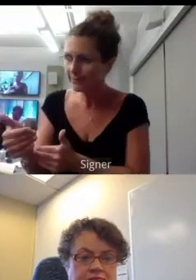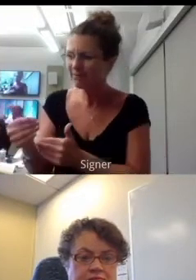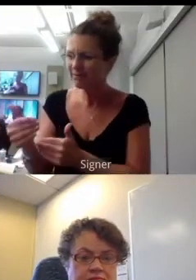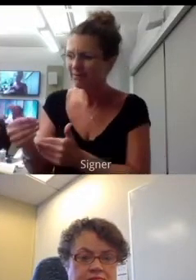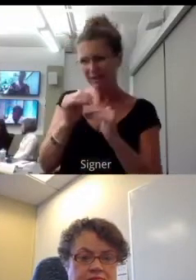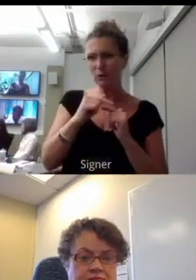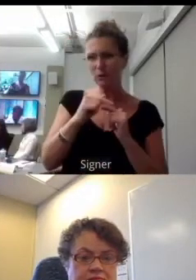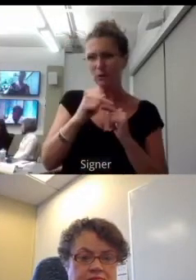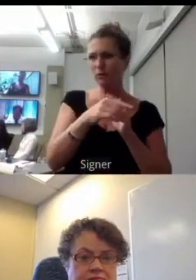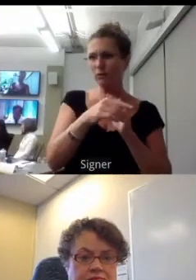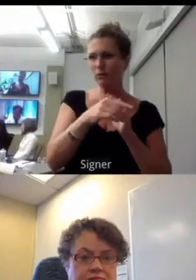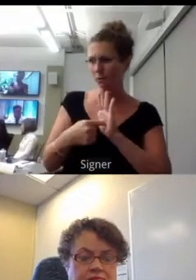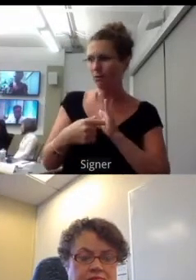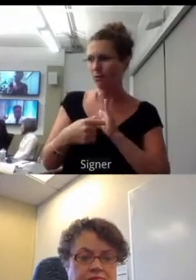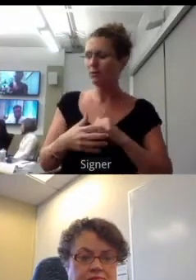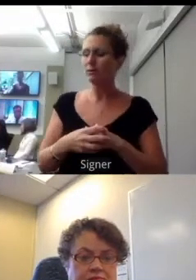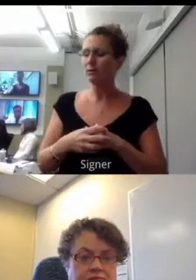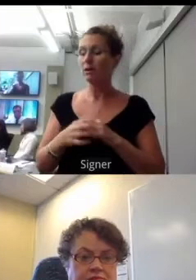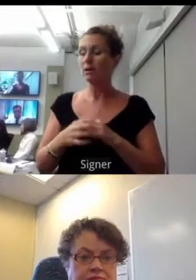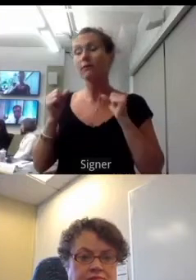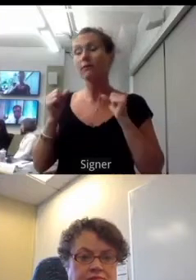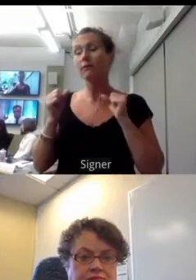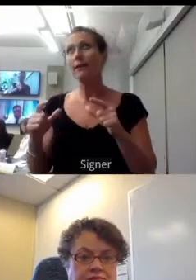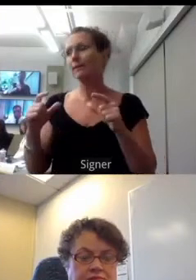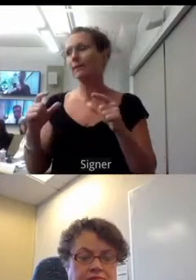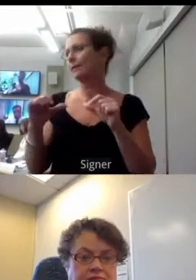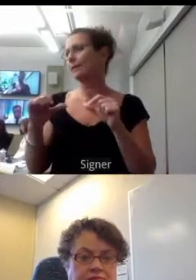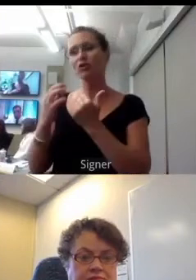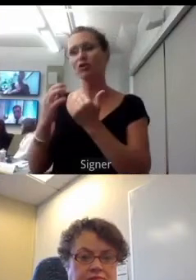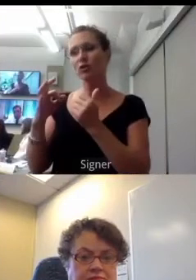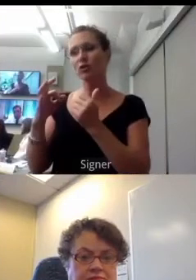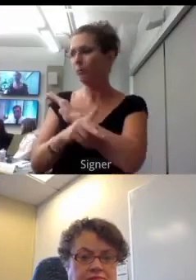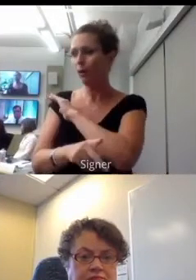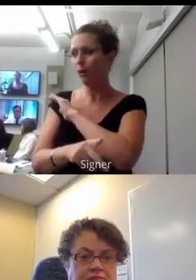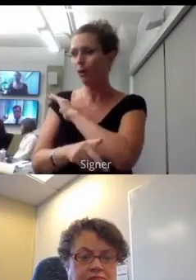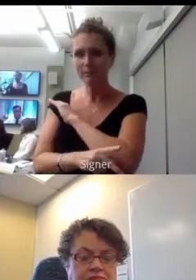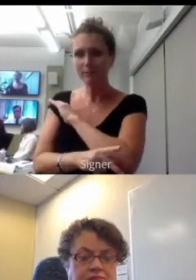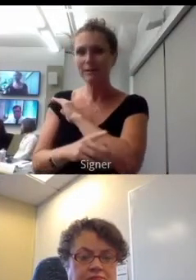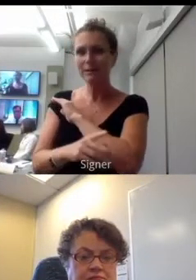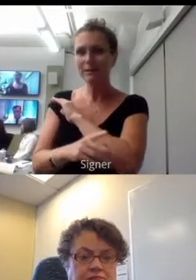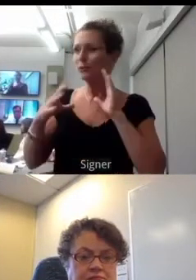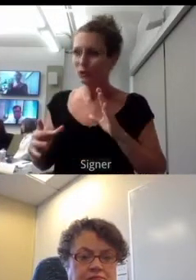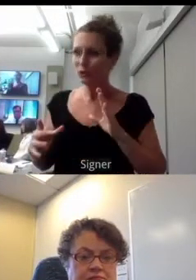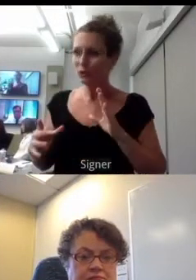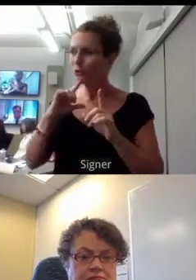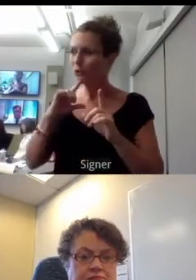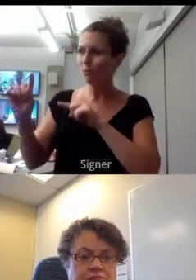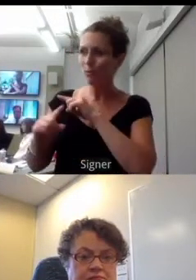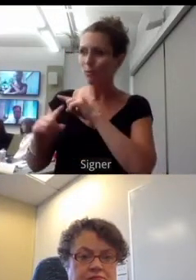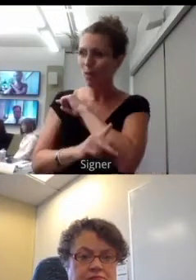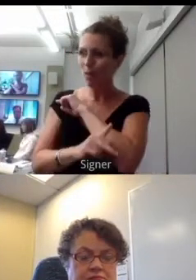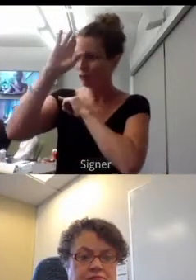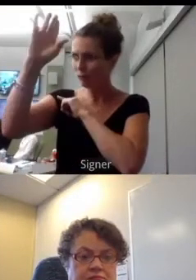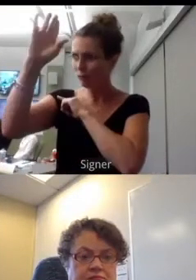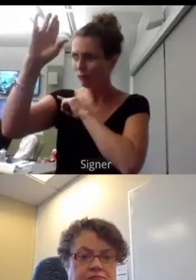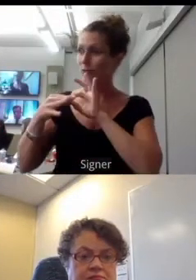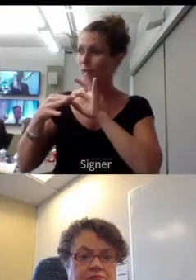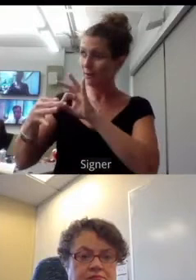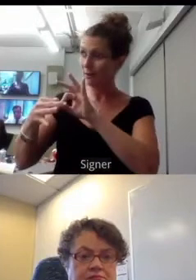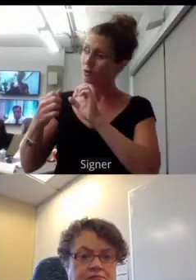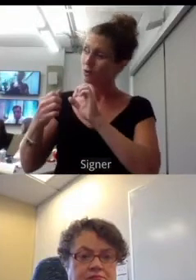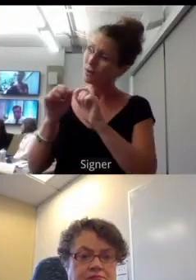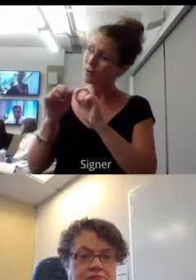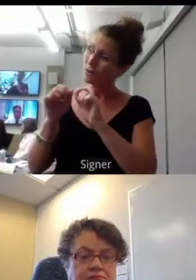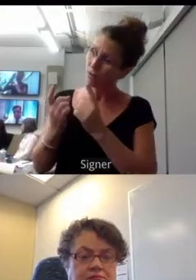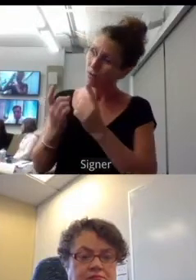these agents of Parliament, commissioners who report to Parliament directly. The relationship with departments is different. Or if you look at more